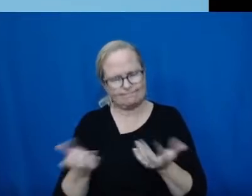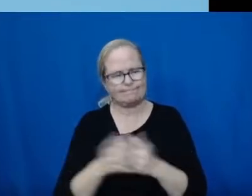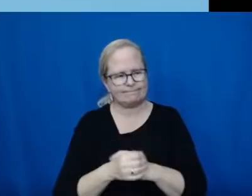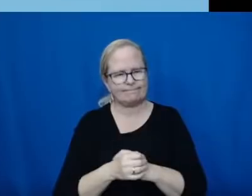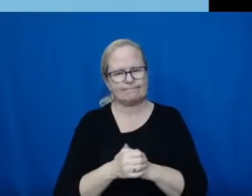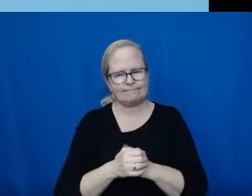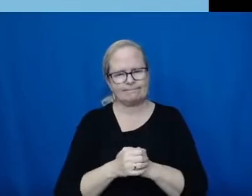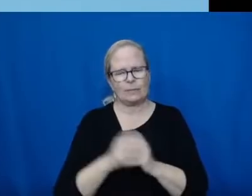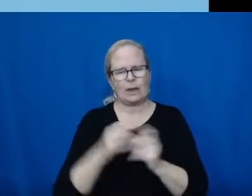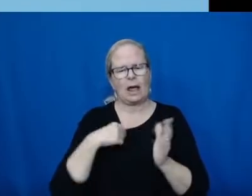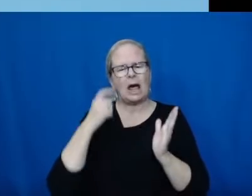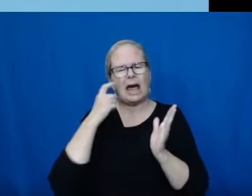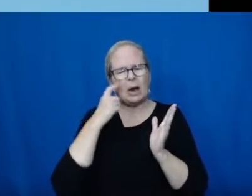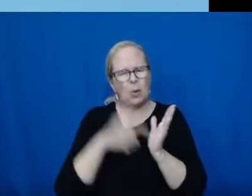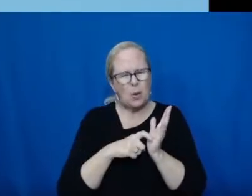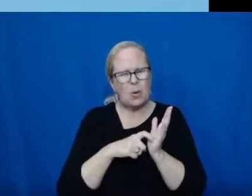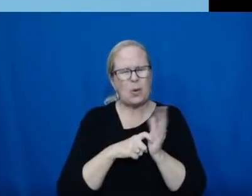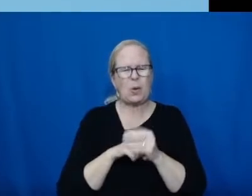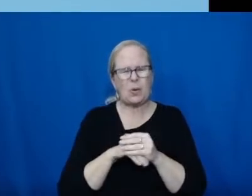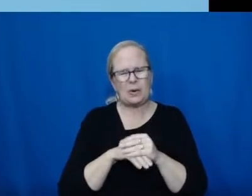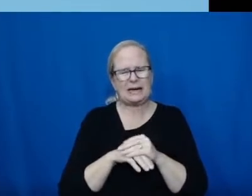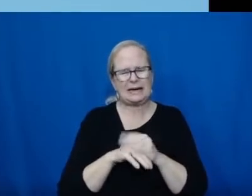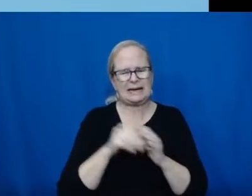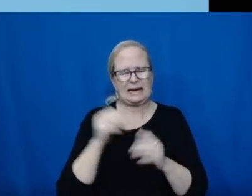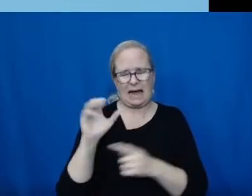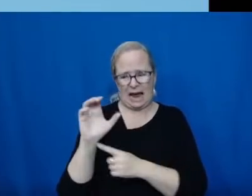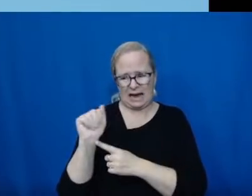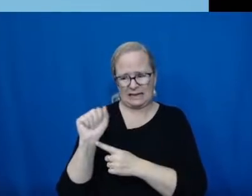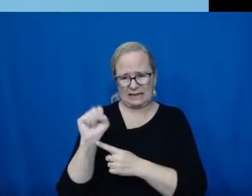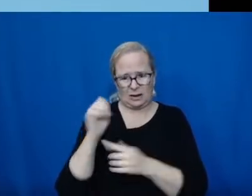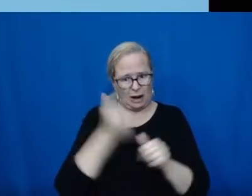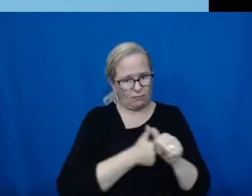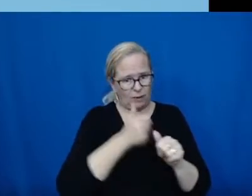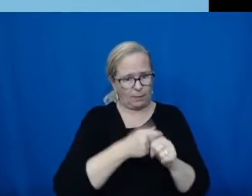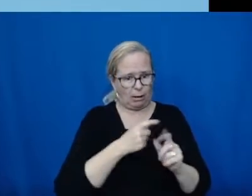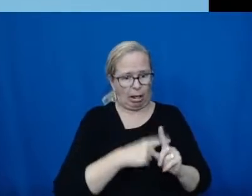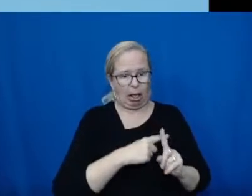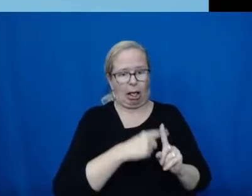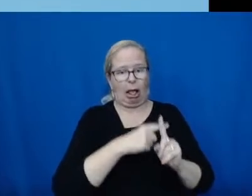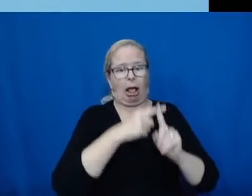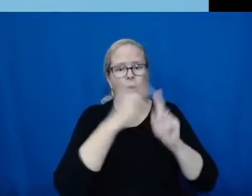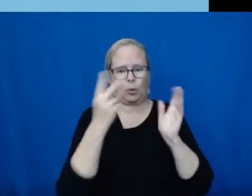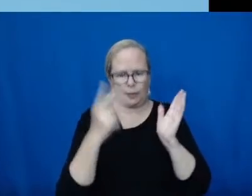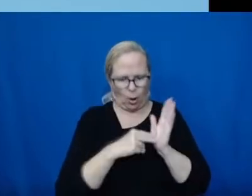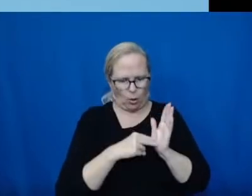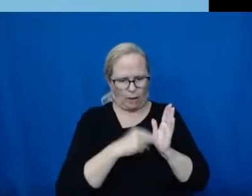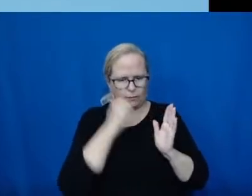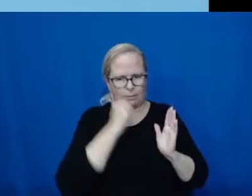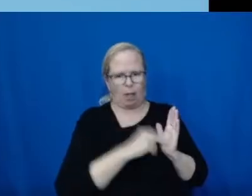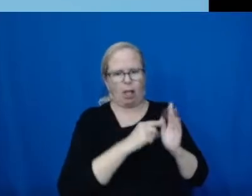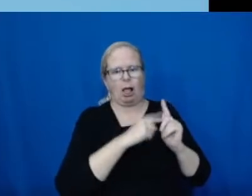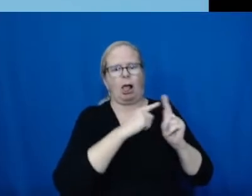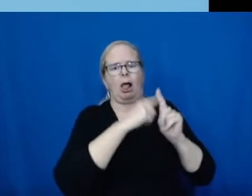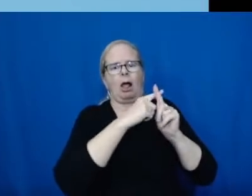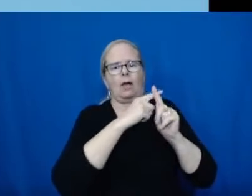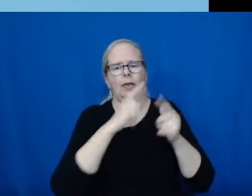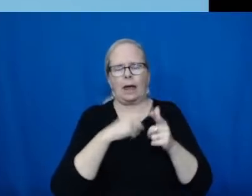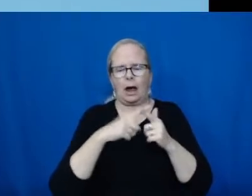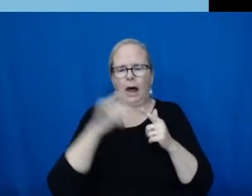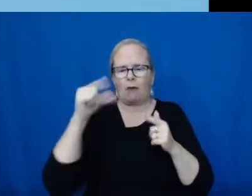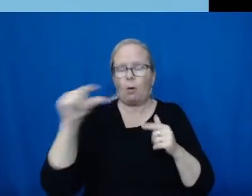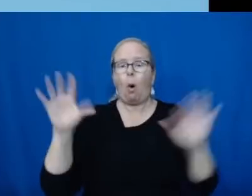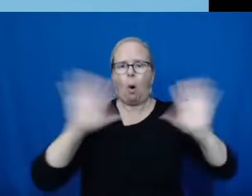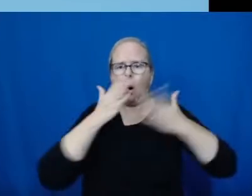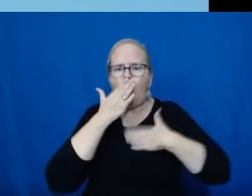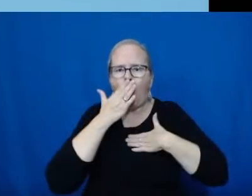new cases. And then government does something. And that's because our strategy is hinges